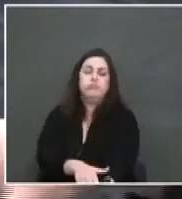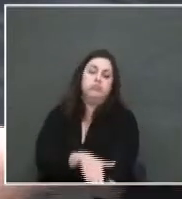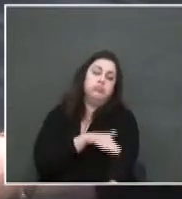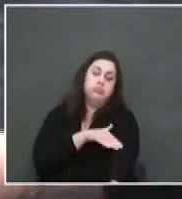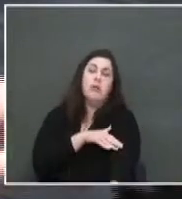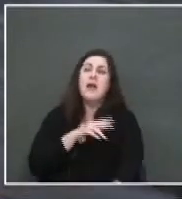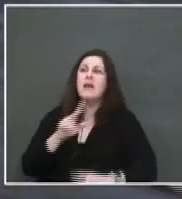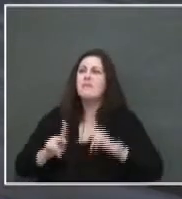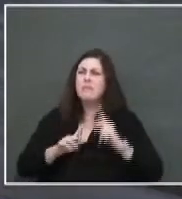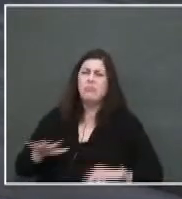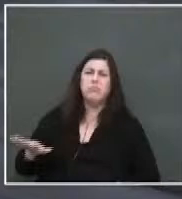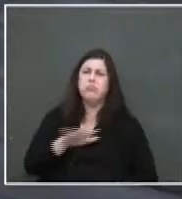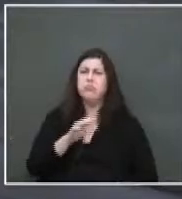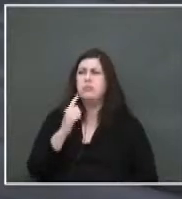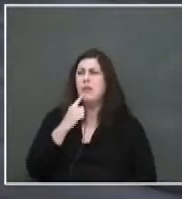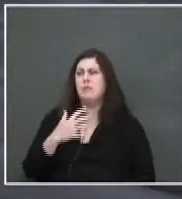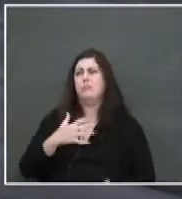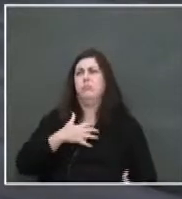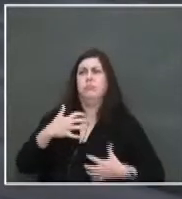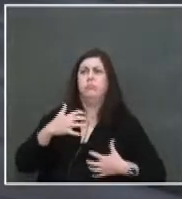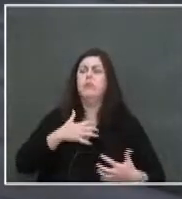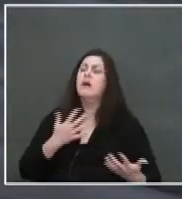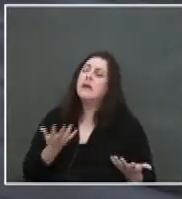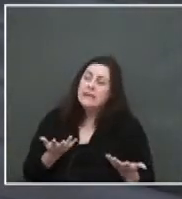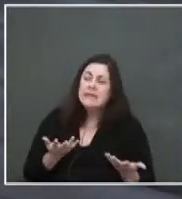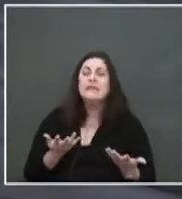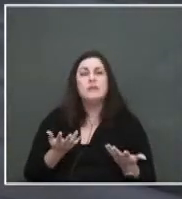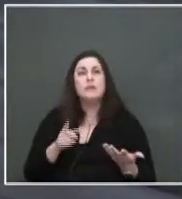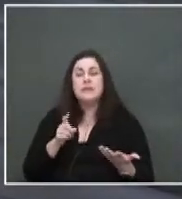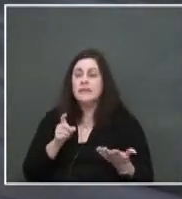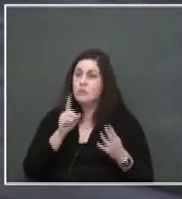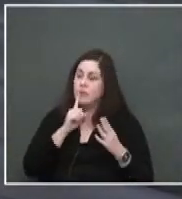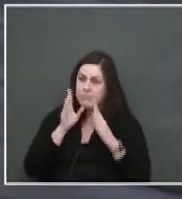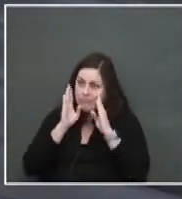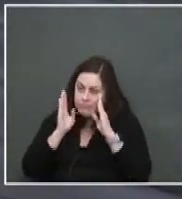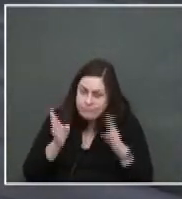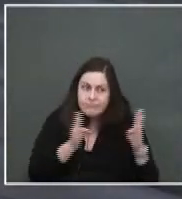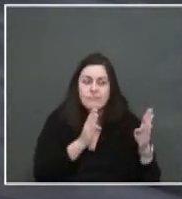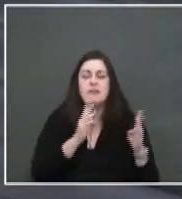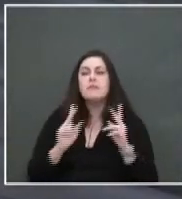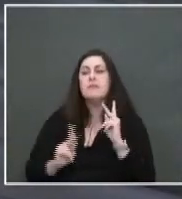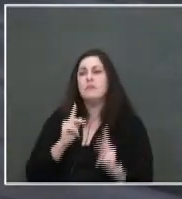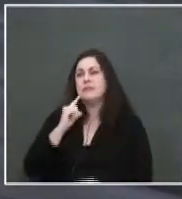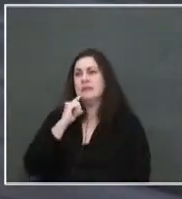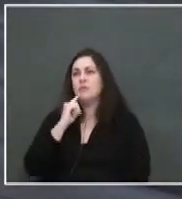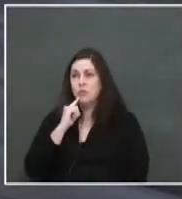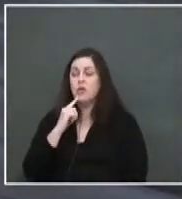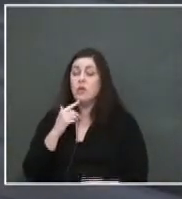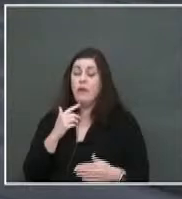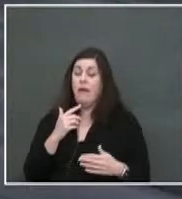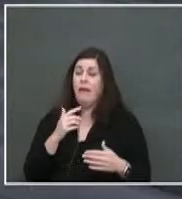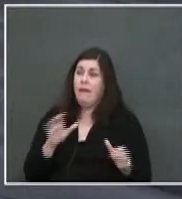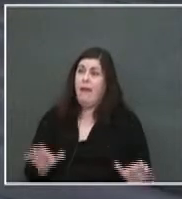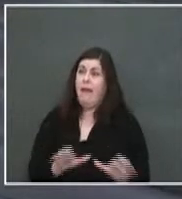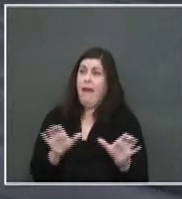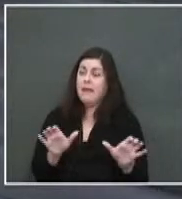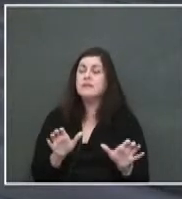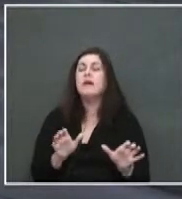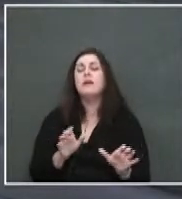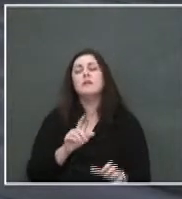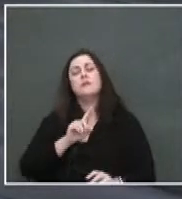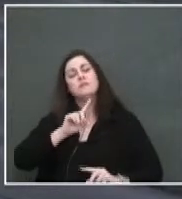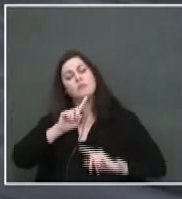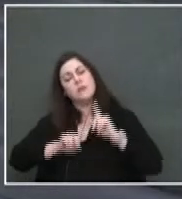to all of us about this being a problem, so we need to listen and act accordingly. I did have a couple of